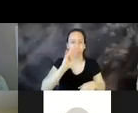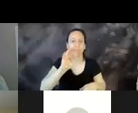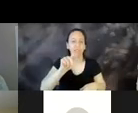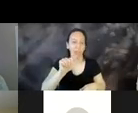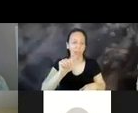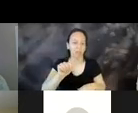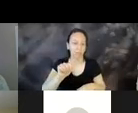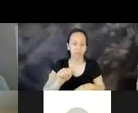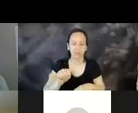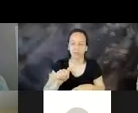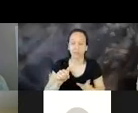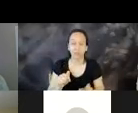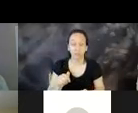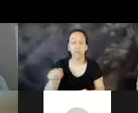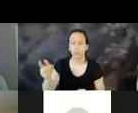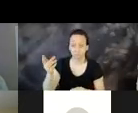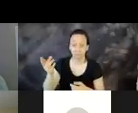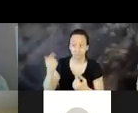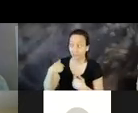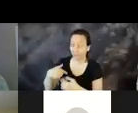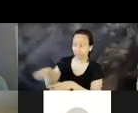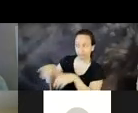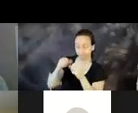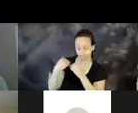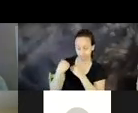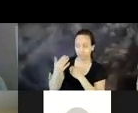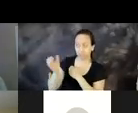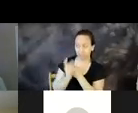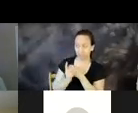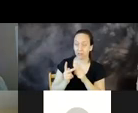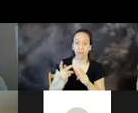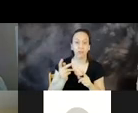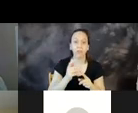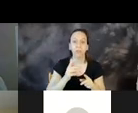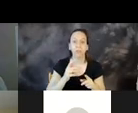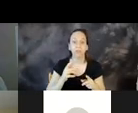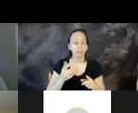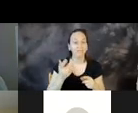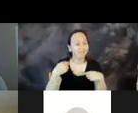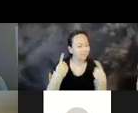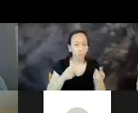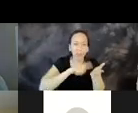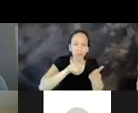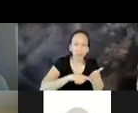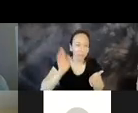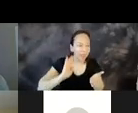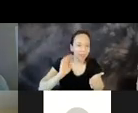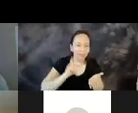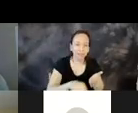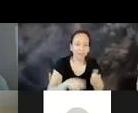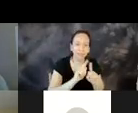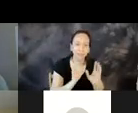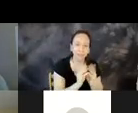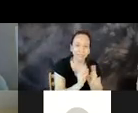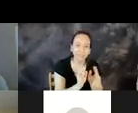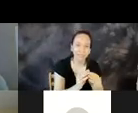When we took this back, first we reviewed the past input we had received from a variety of meetings with community members and municipalities.